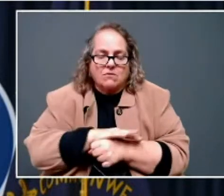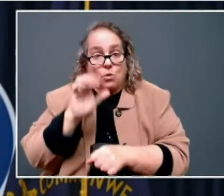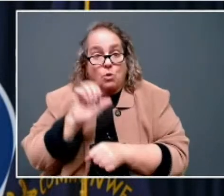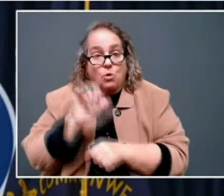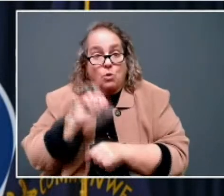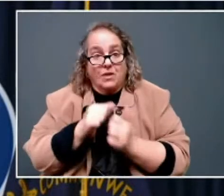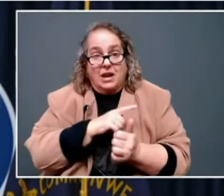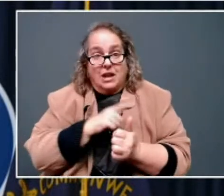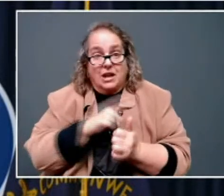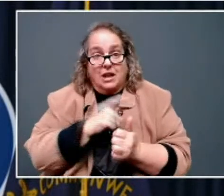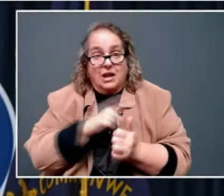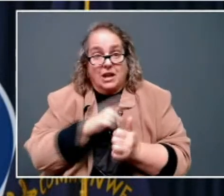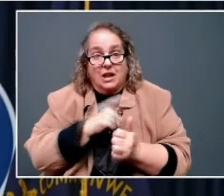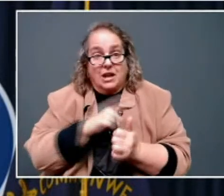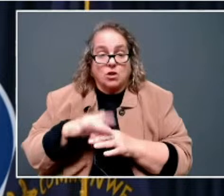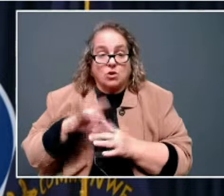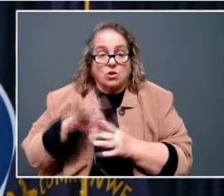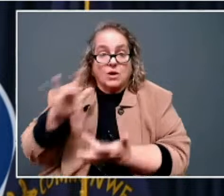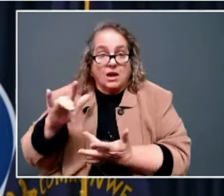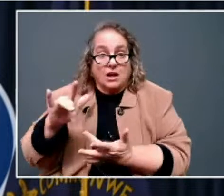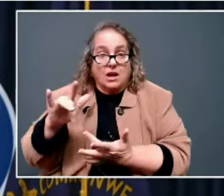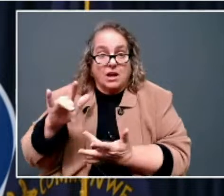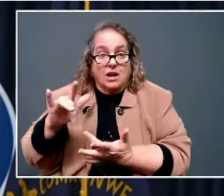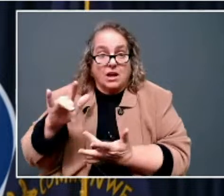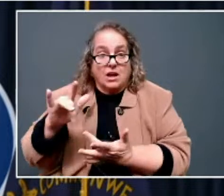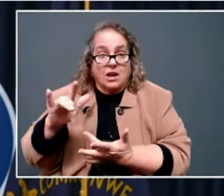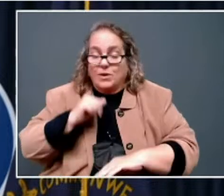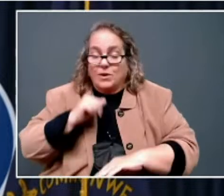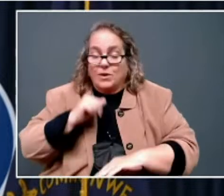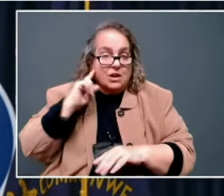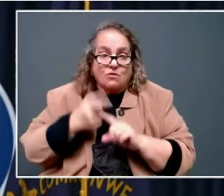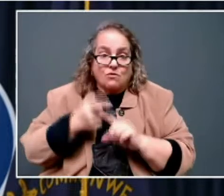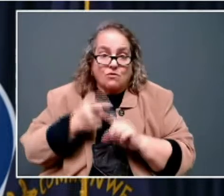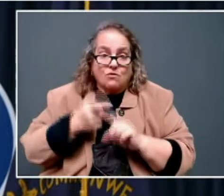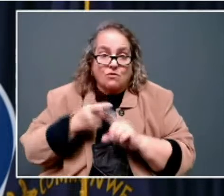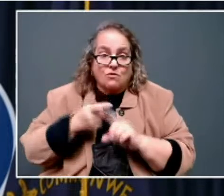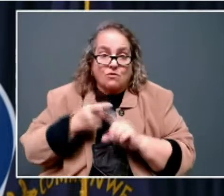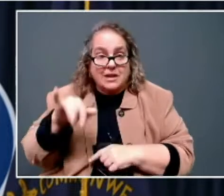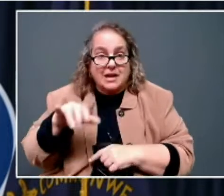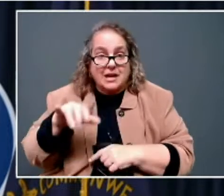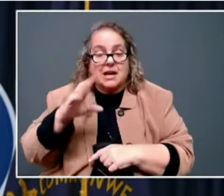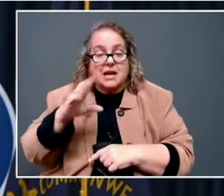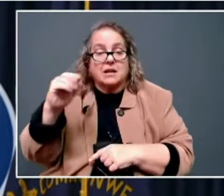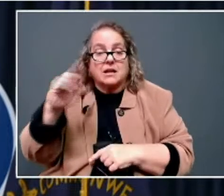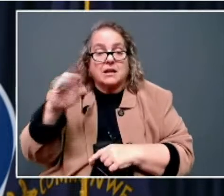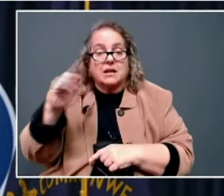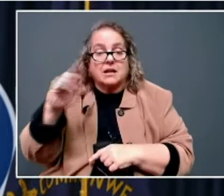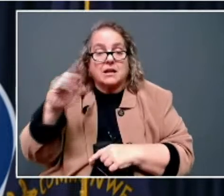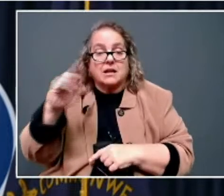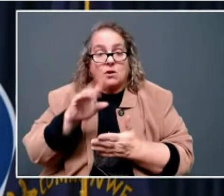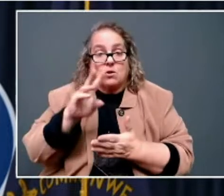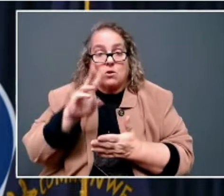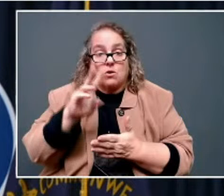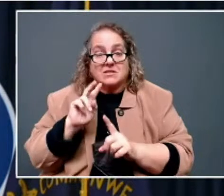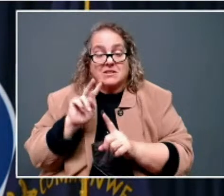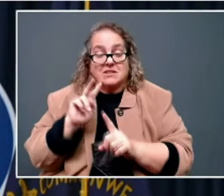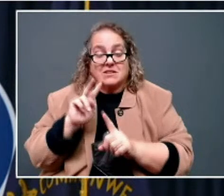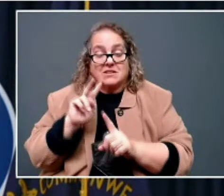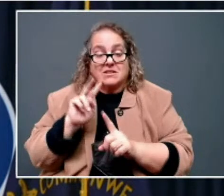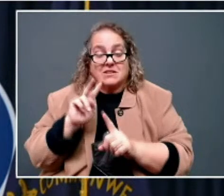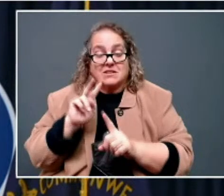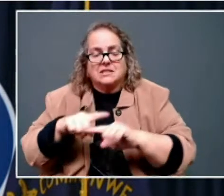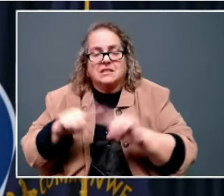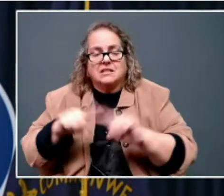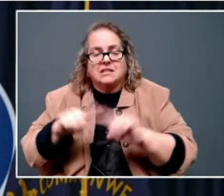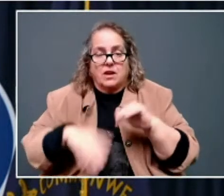didn't hear from them for a couple days, and the bill that was filed is pretty different than the last one we directly communicated on. Want to